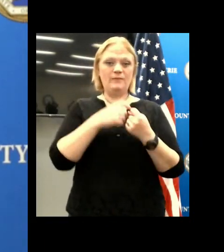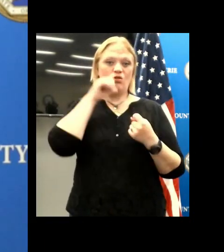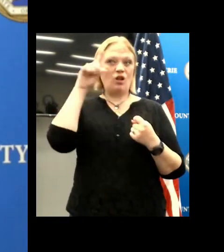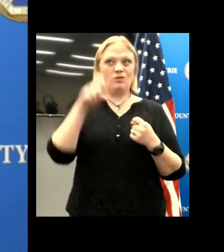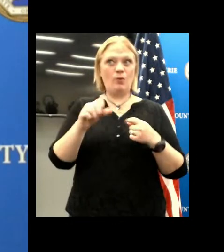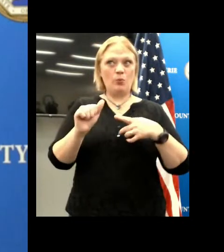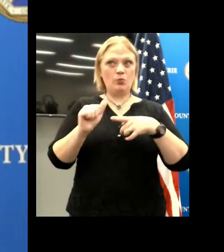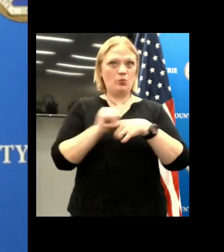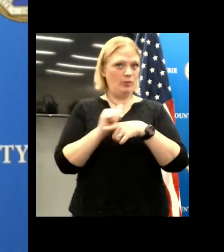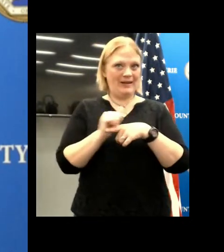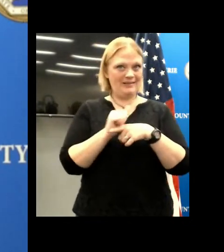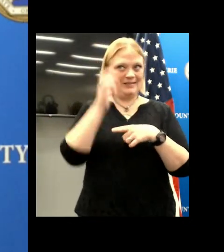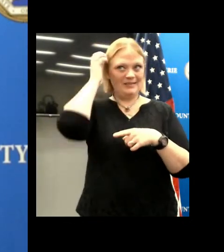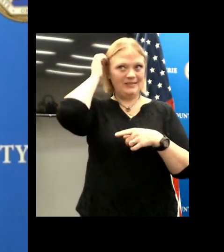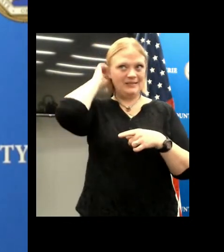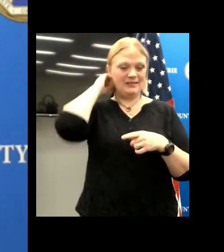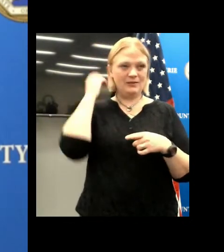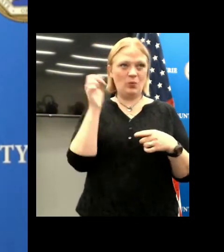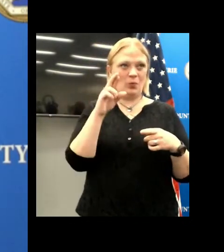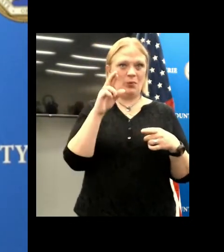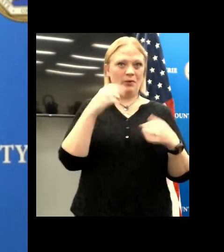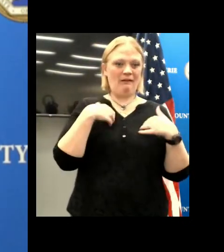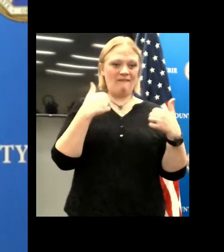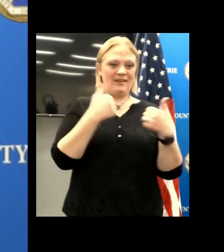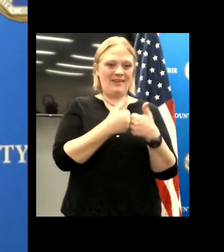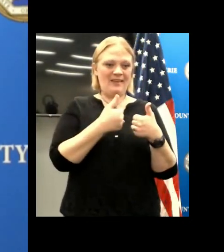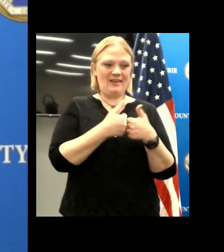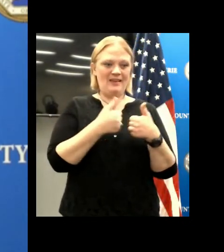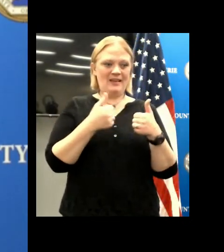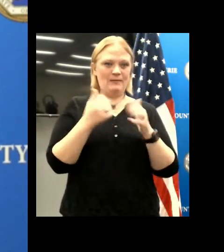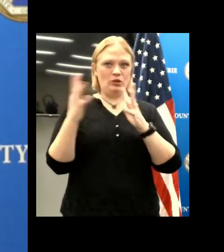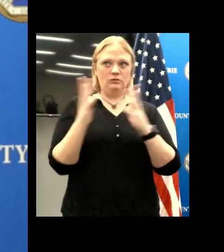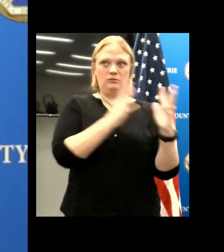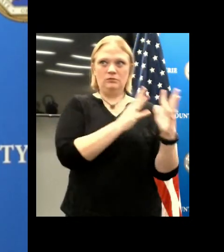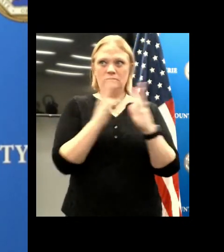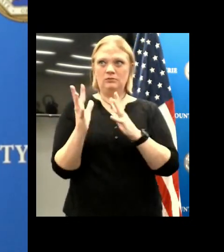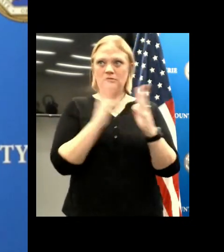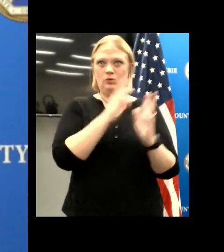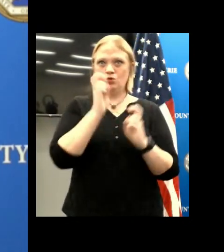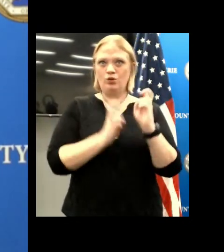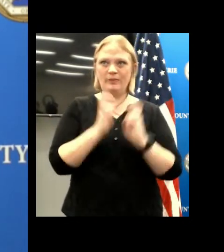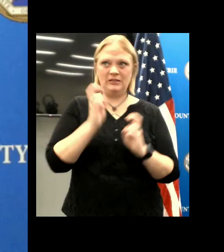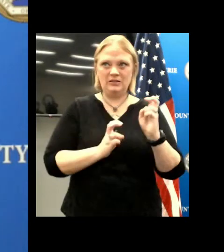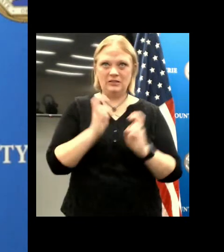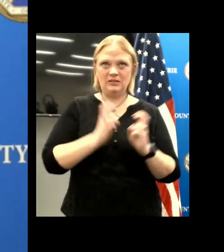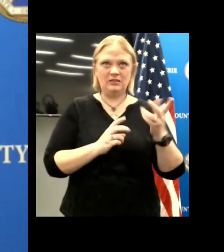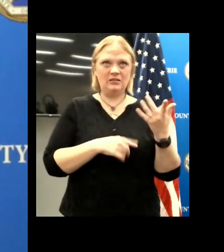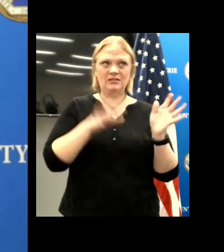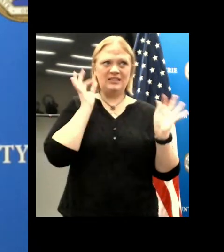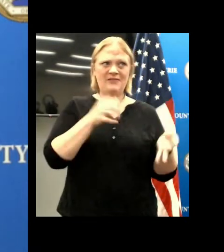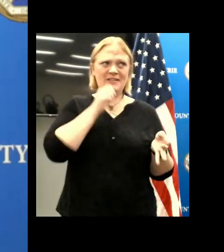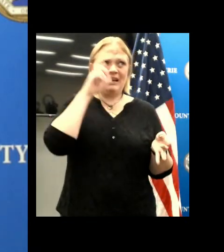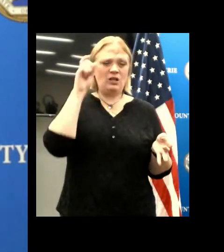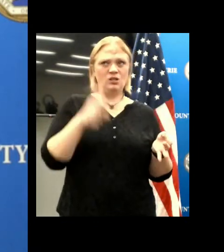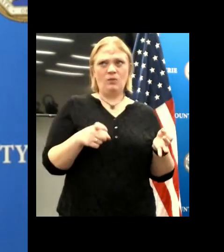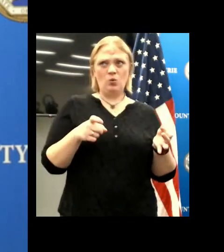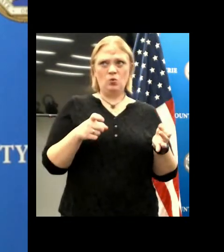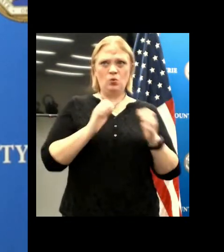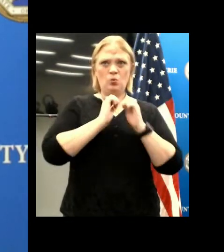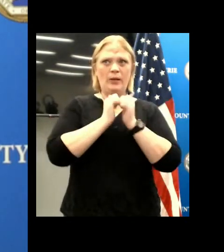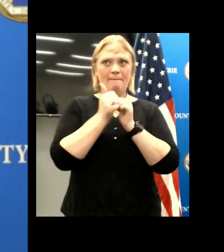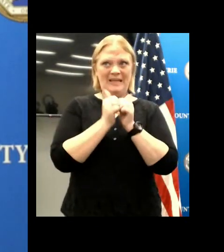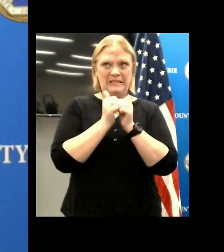to practice, let alone have any games or scrimmages or tournaments, and they're definitely not supposed to